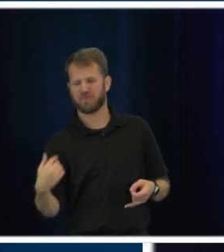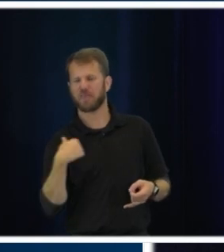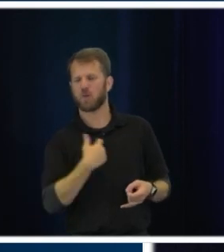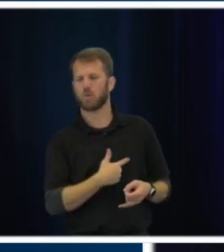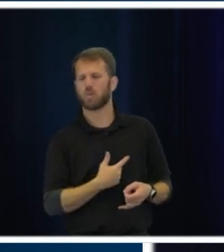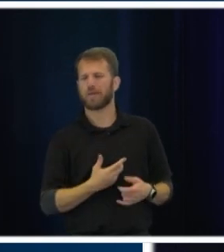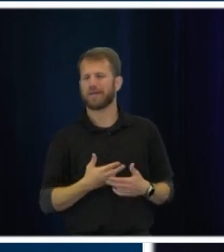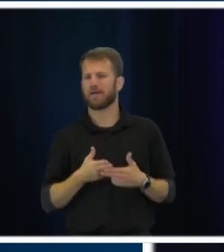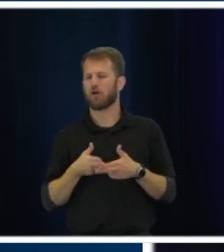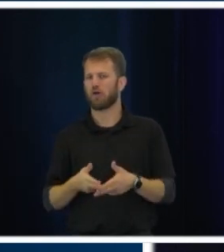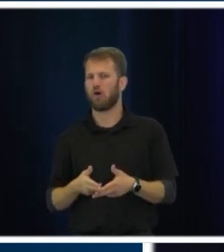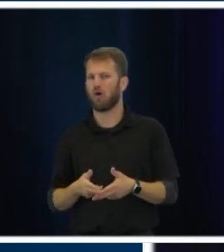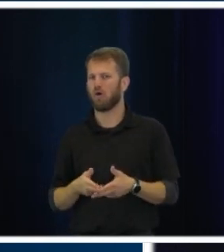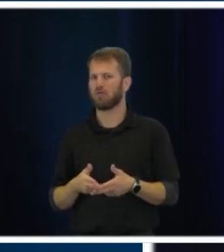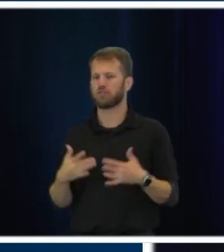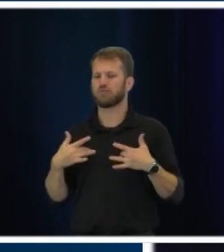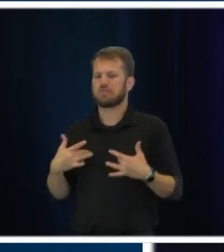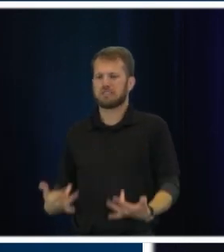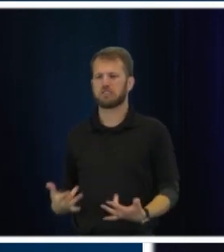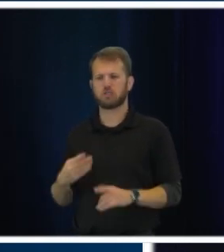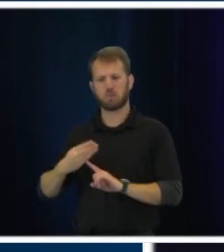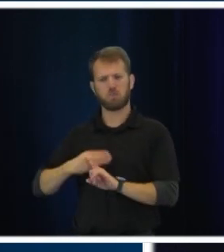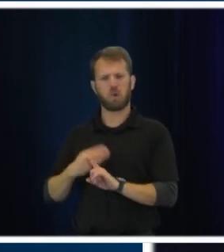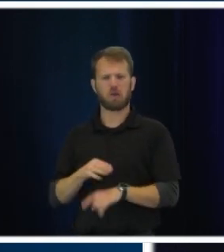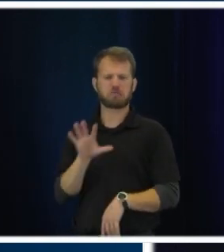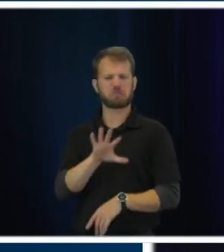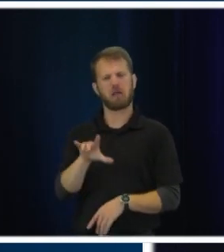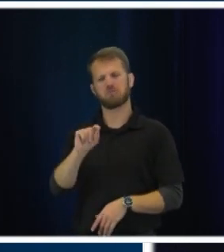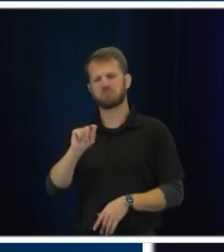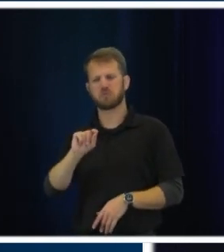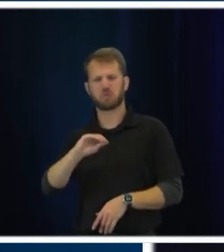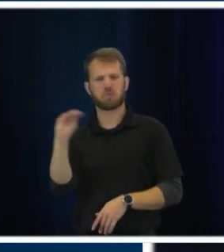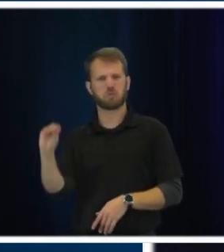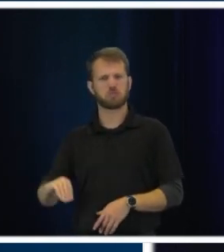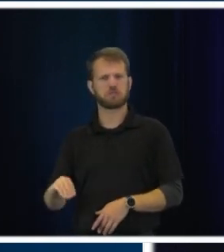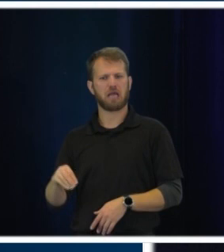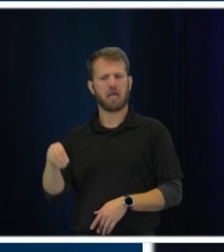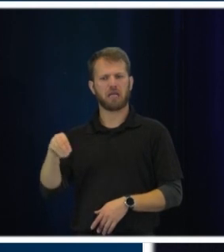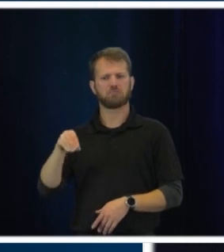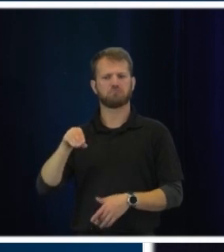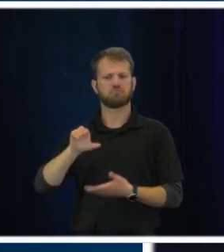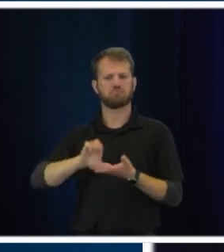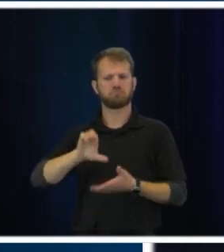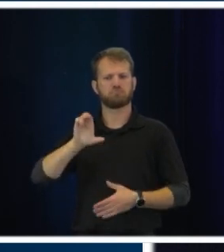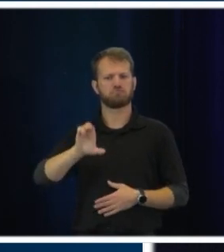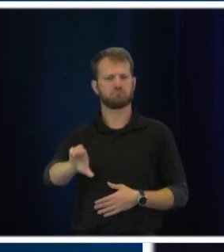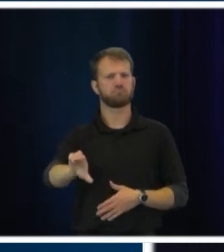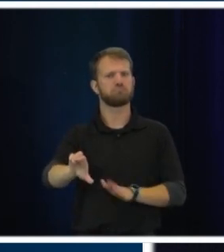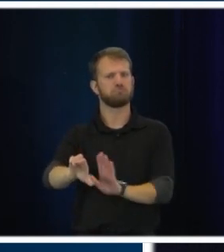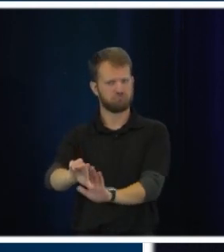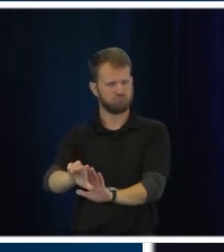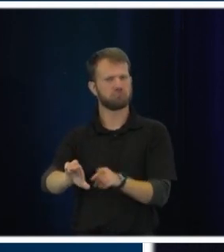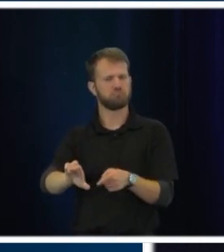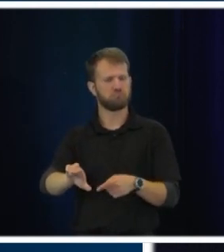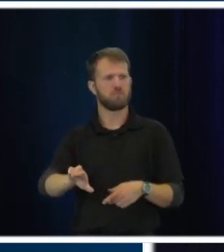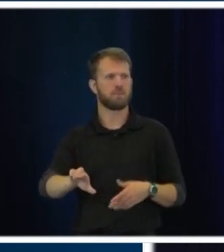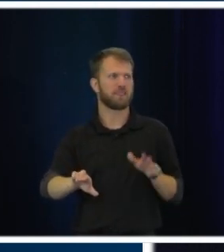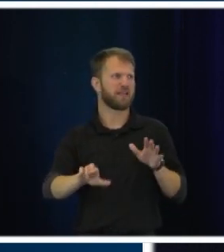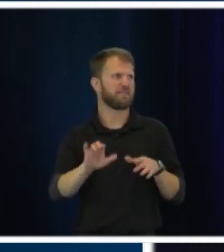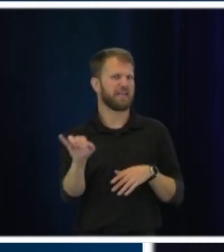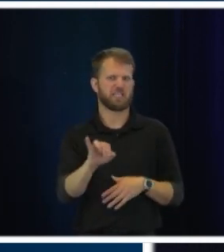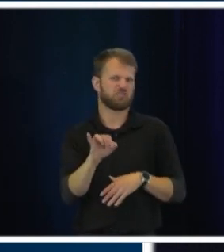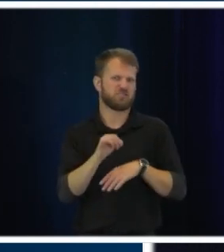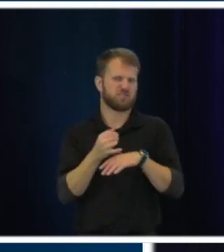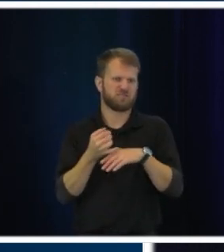now as a traditional mortgage, where you'd put about 20% down and you'd have an interest rate. Let's say, I think the average interest rate right now